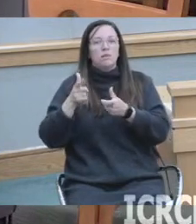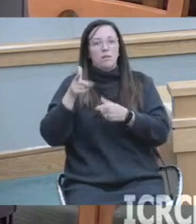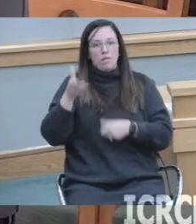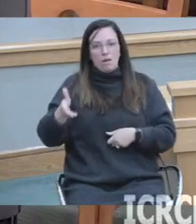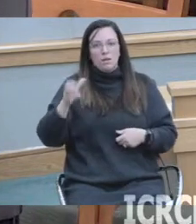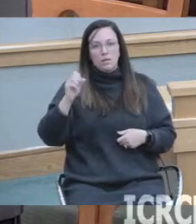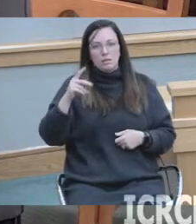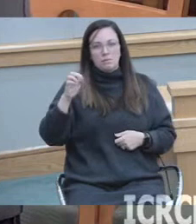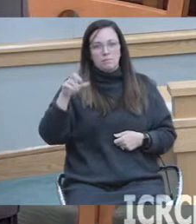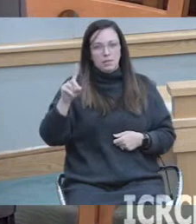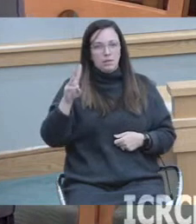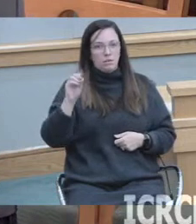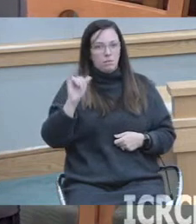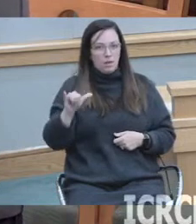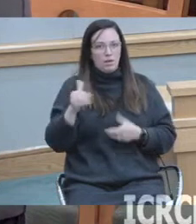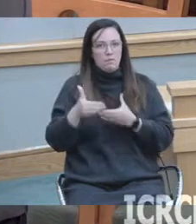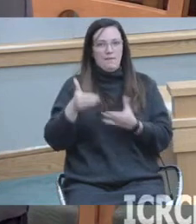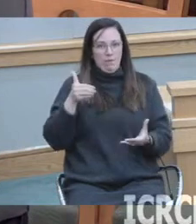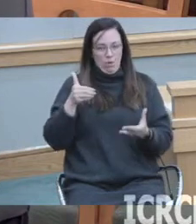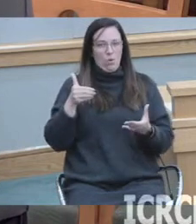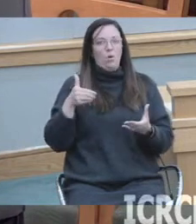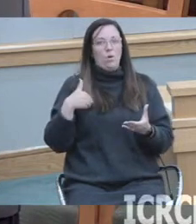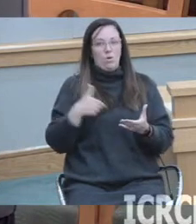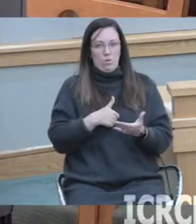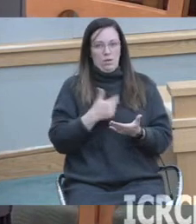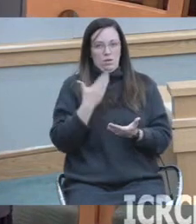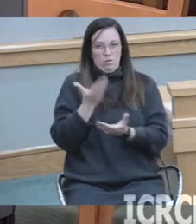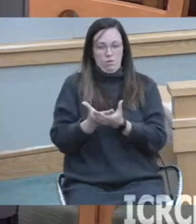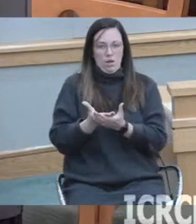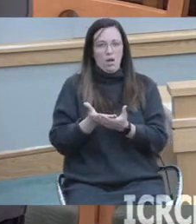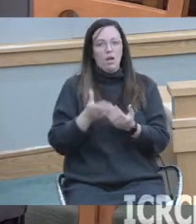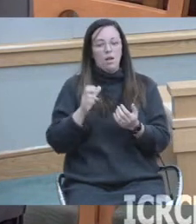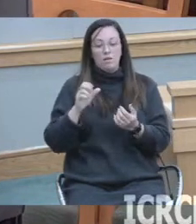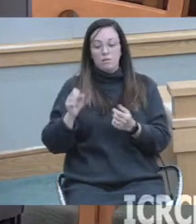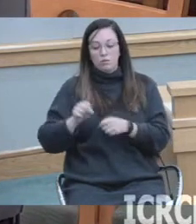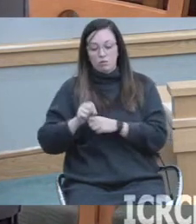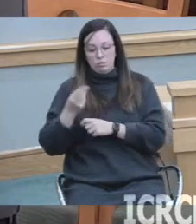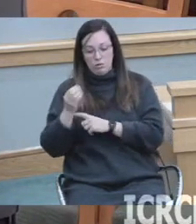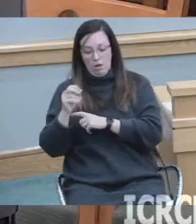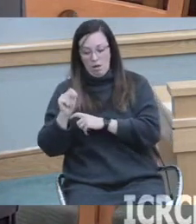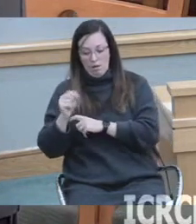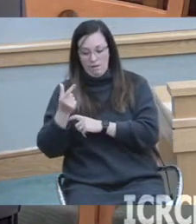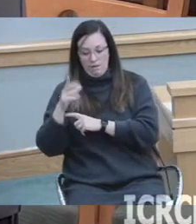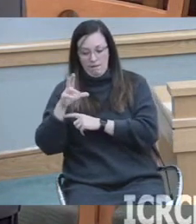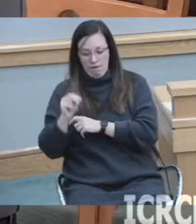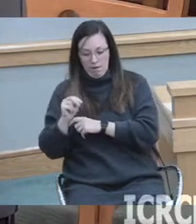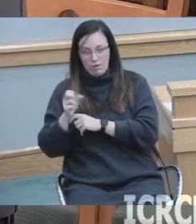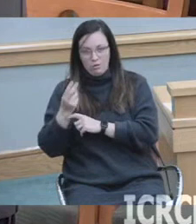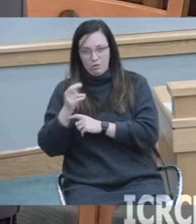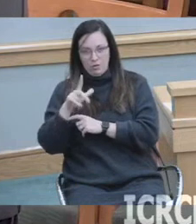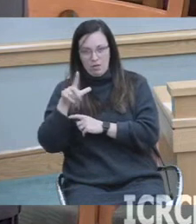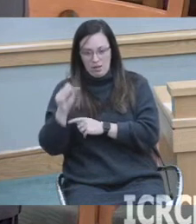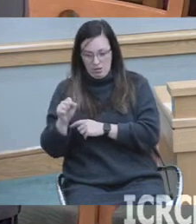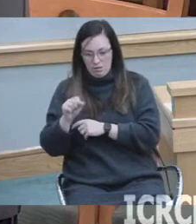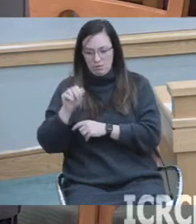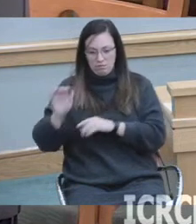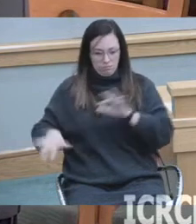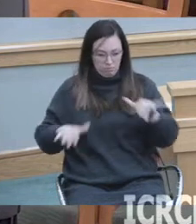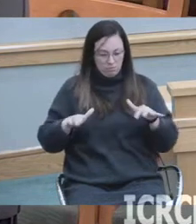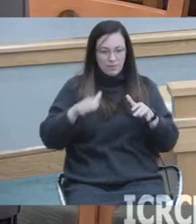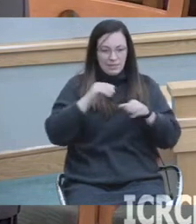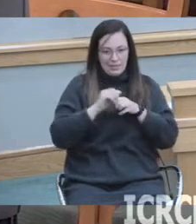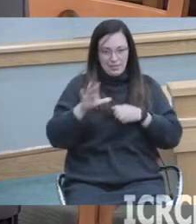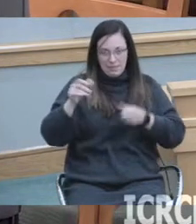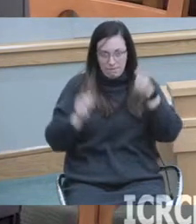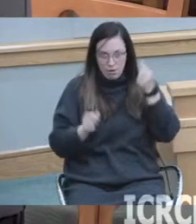up there. There were discharged shotgun shells both in the lot of Speedway and in his vehicle, and witnesses testified that that he